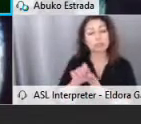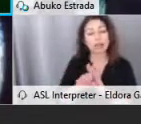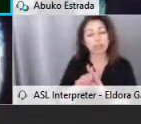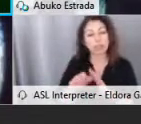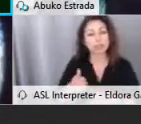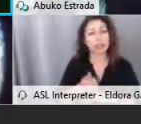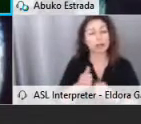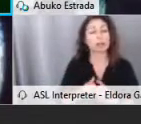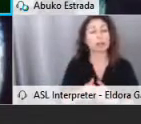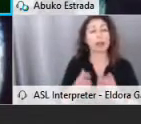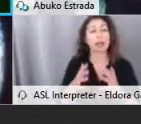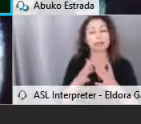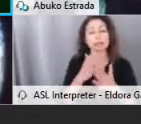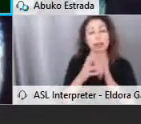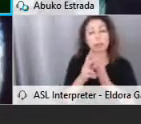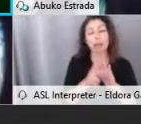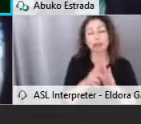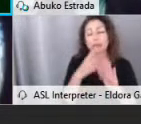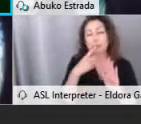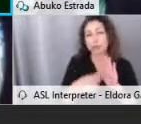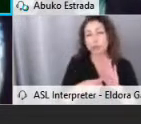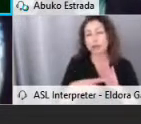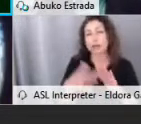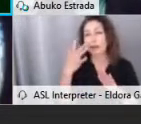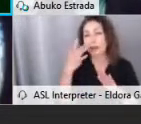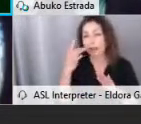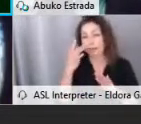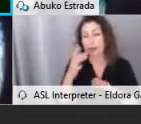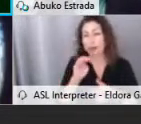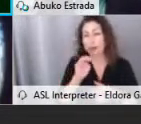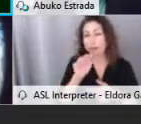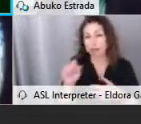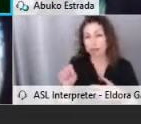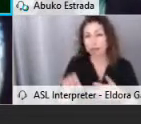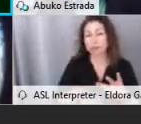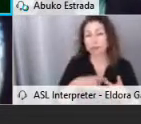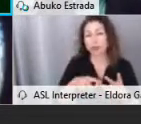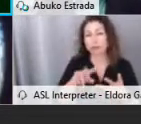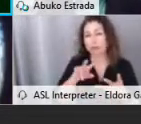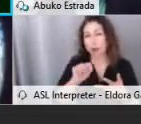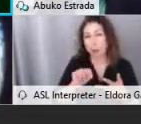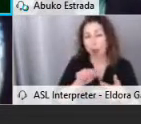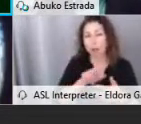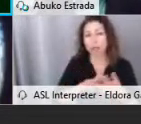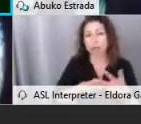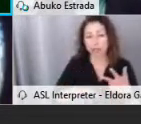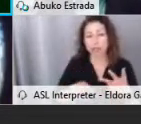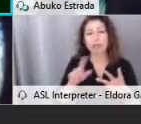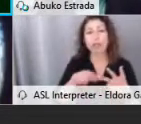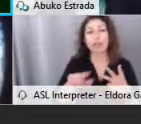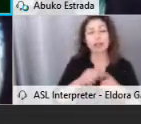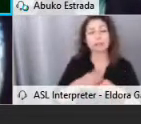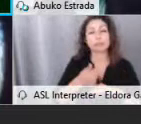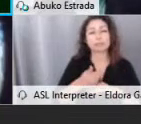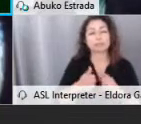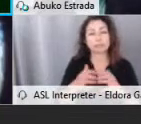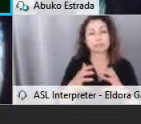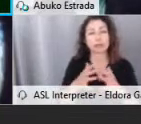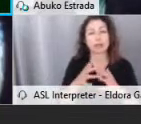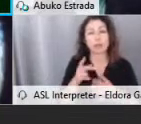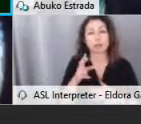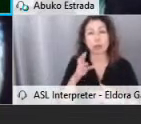implemented policies. For example, California, Massachusetts, and Vermont have implemented premium